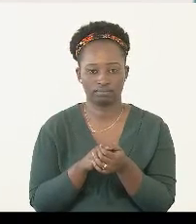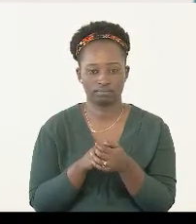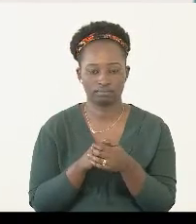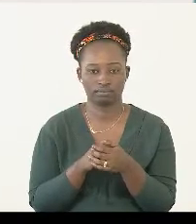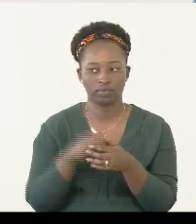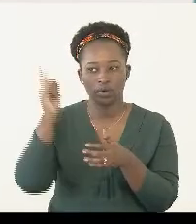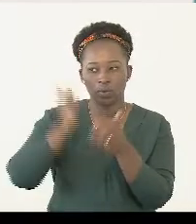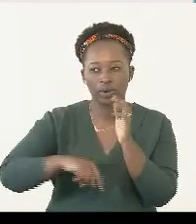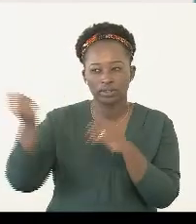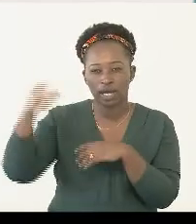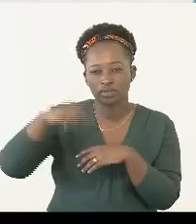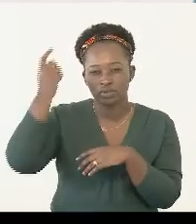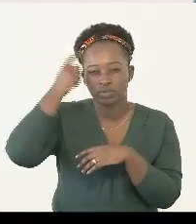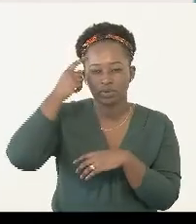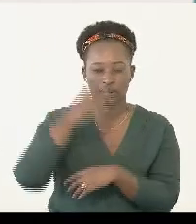what comes to my mind?